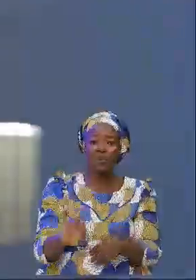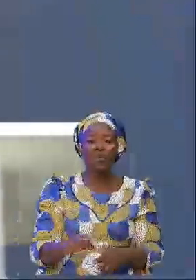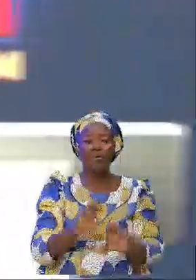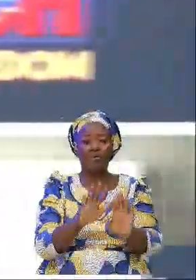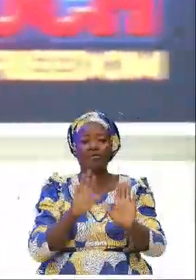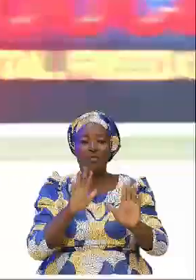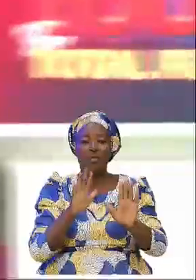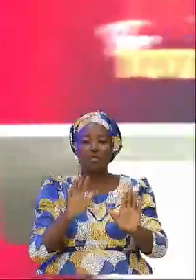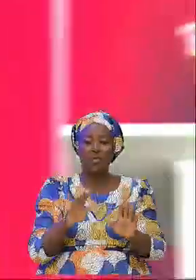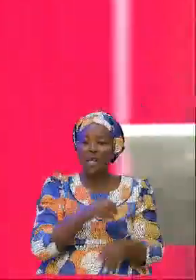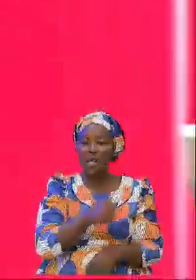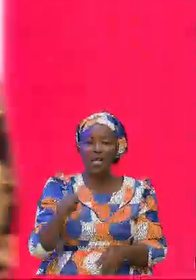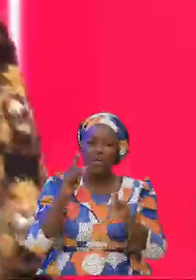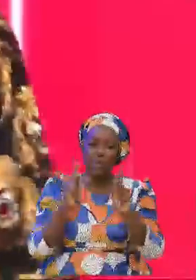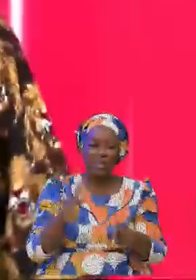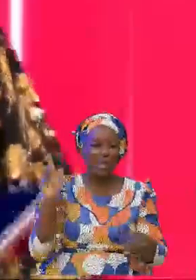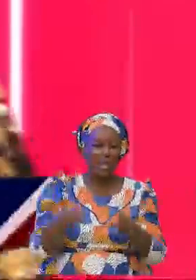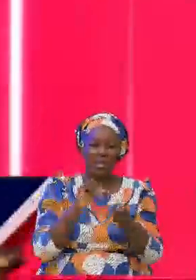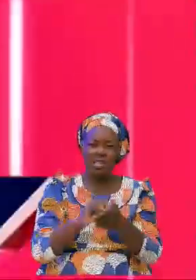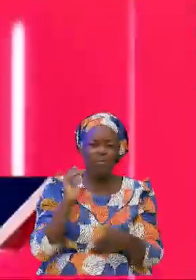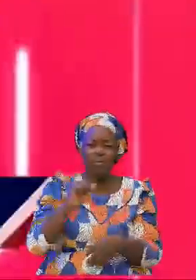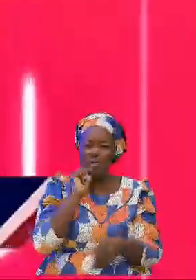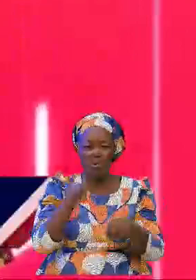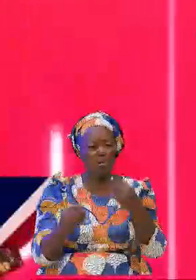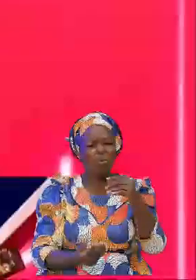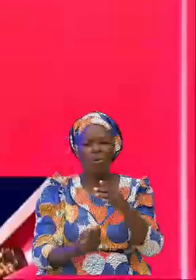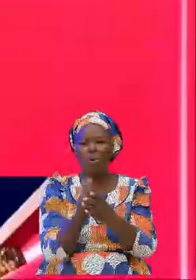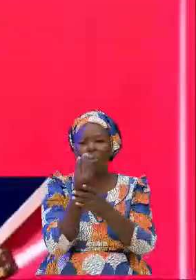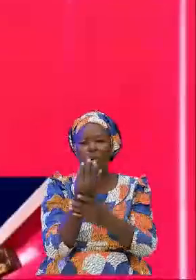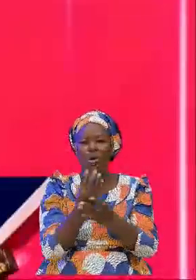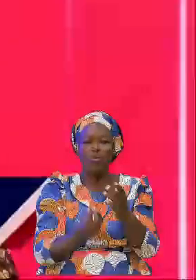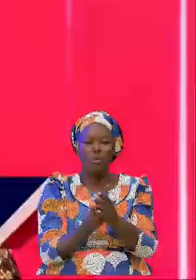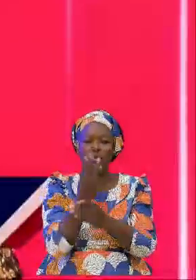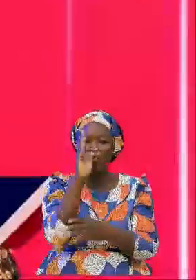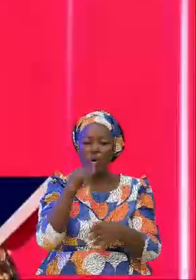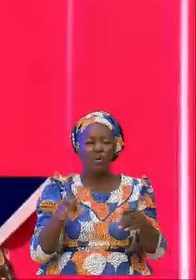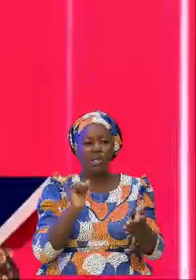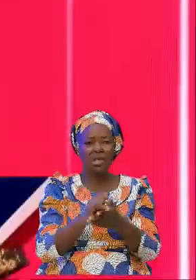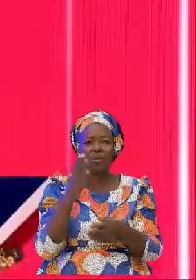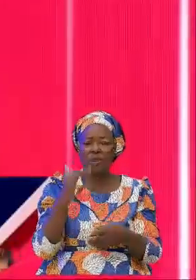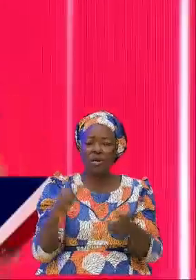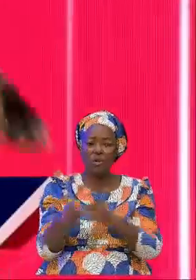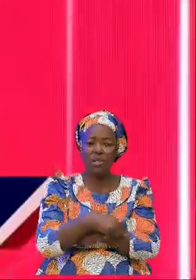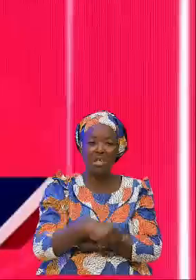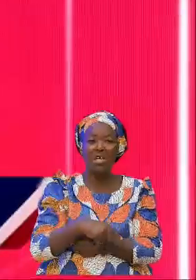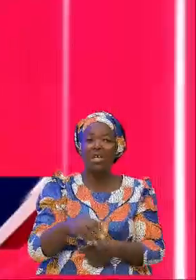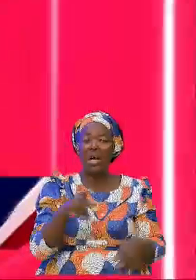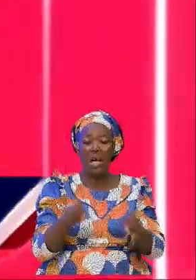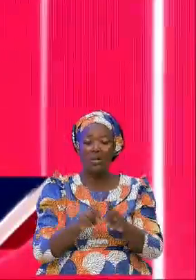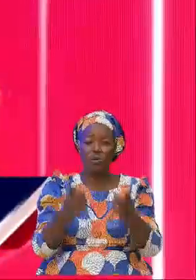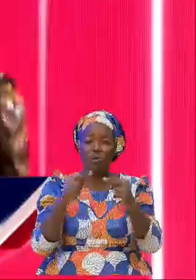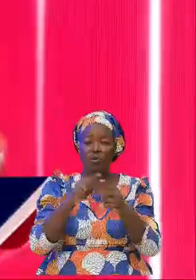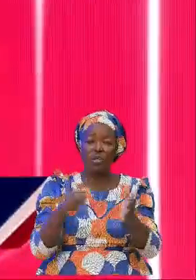Your life is bogged down with fear. A person like that will not fly, will not go up. That's